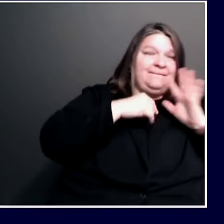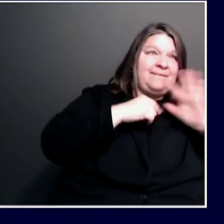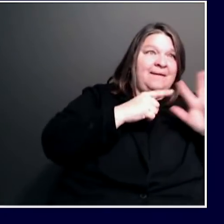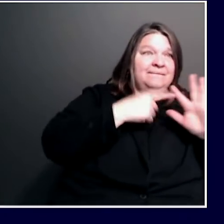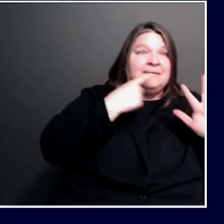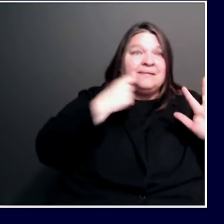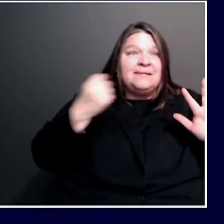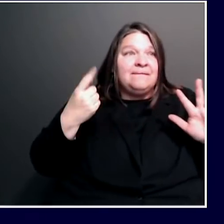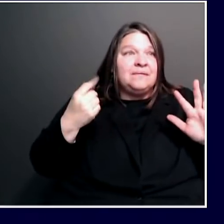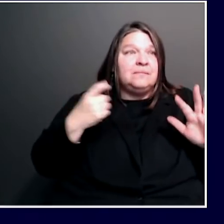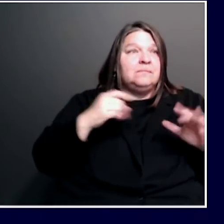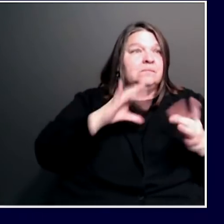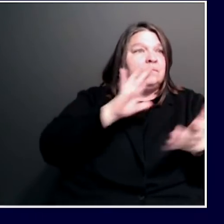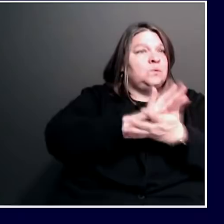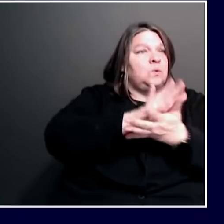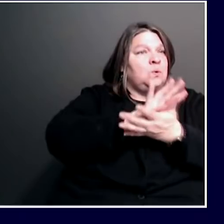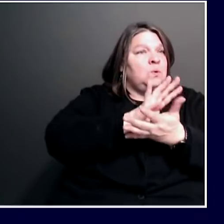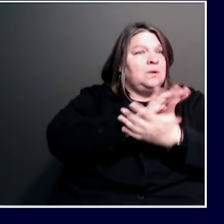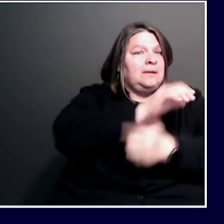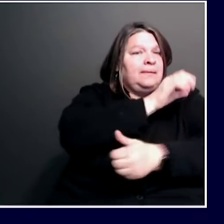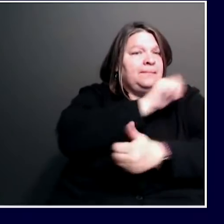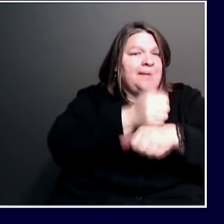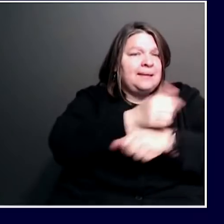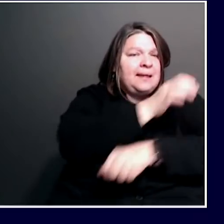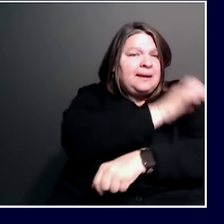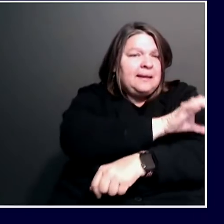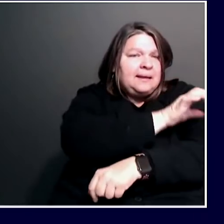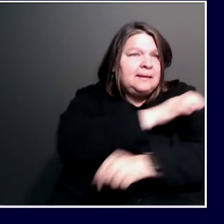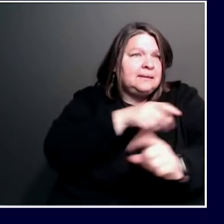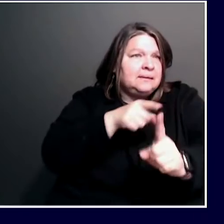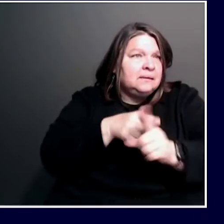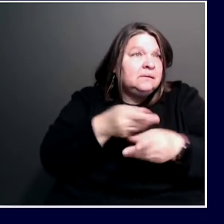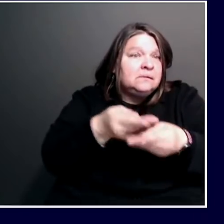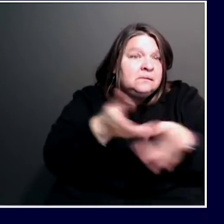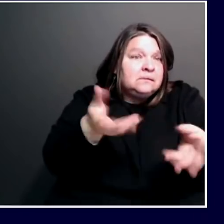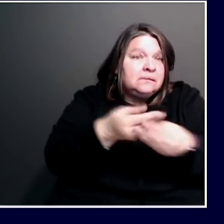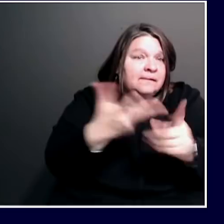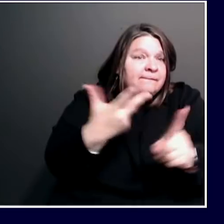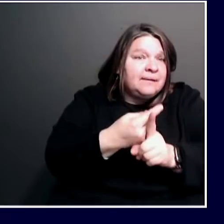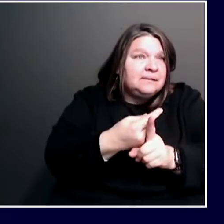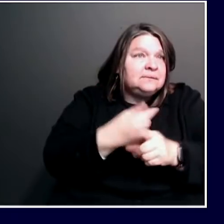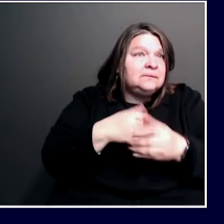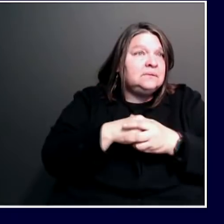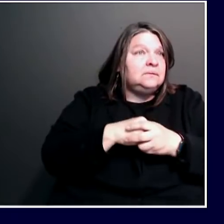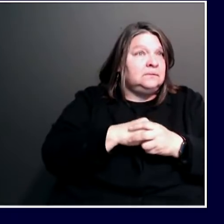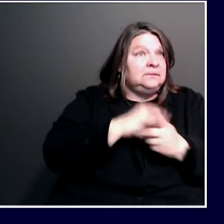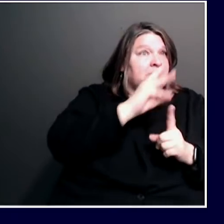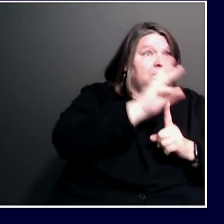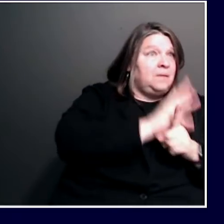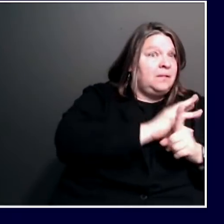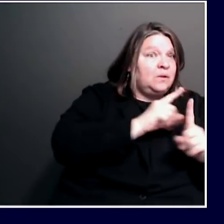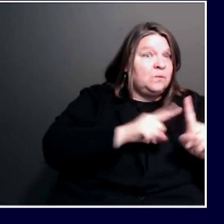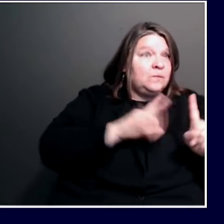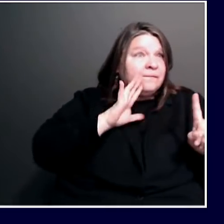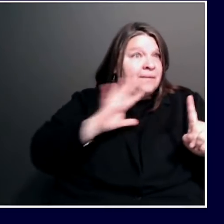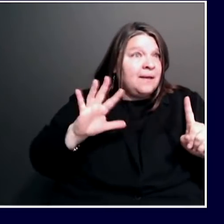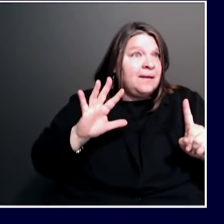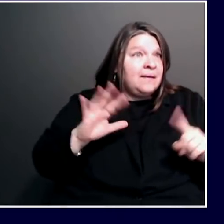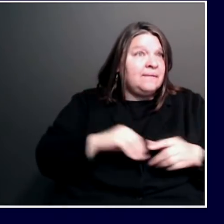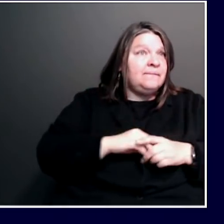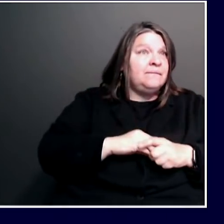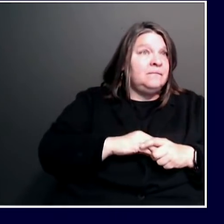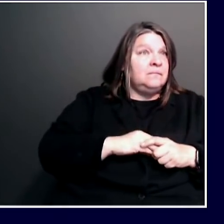it. Now, these kids, 6 months to 5, if it gets the proper approval and so on and so forth, the emergency